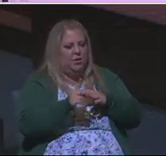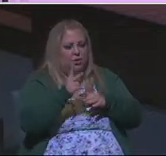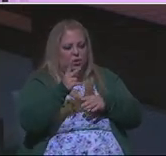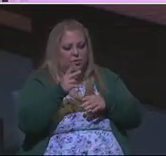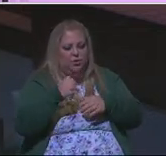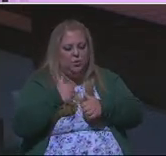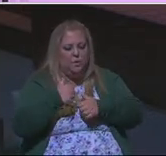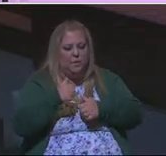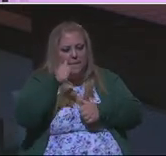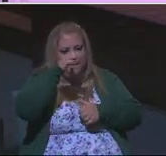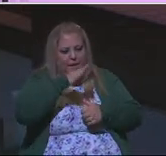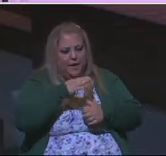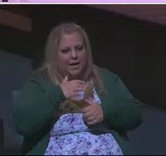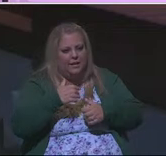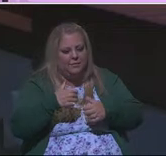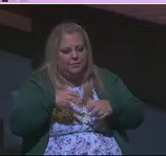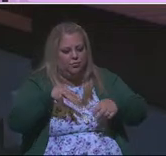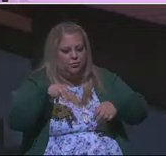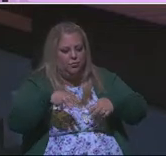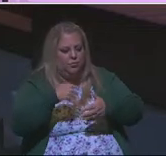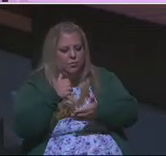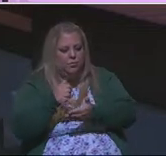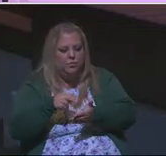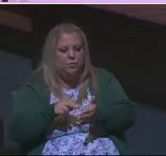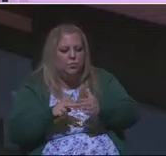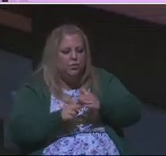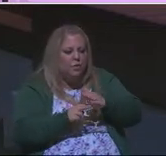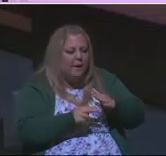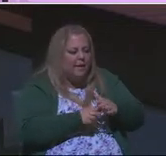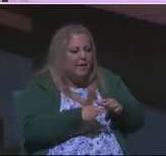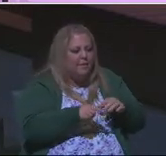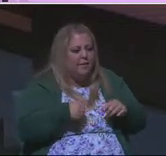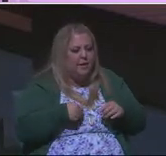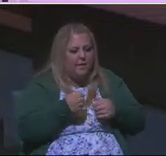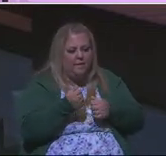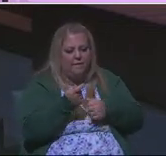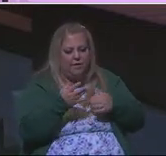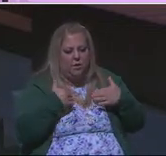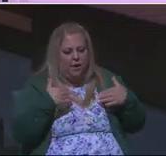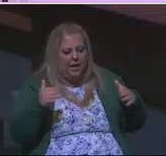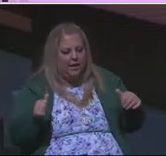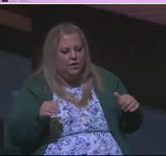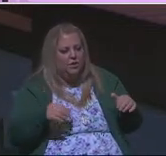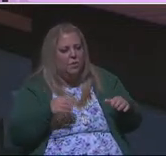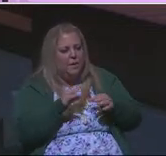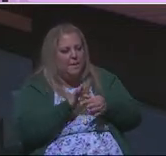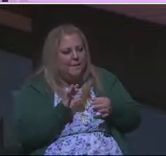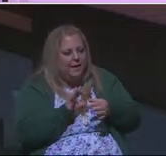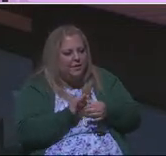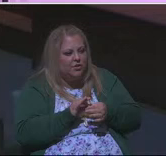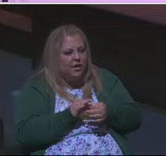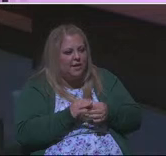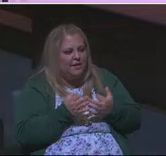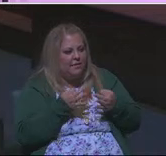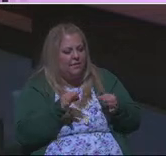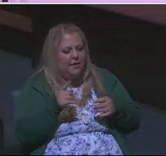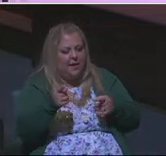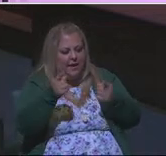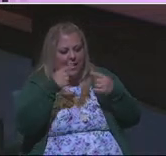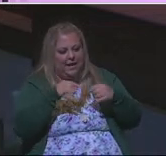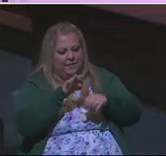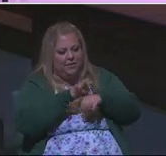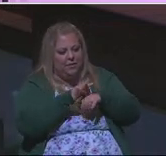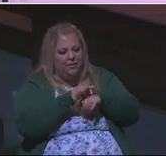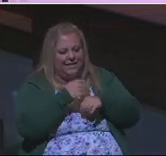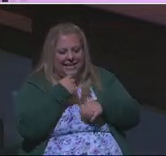shining garments. God sends a couple angels in with a message, and as they were afraid and bowed down their faces to the earth, and they said